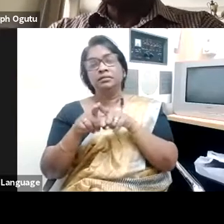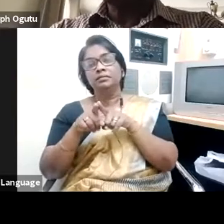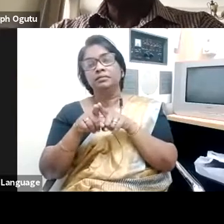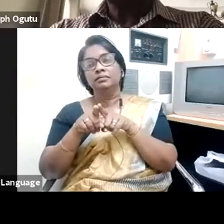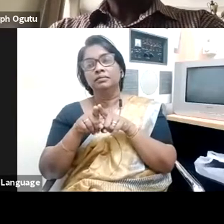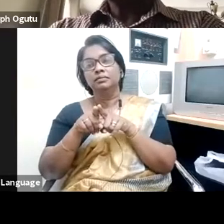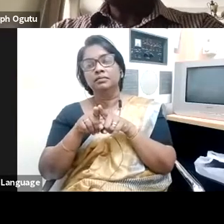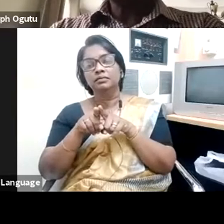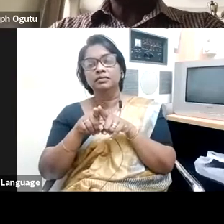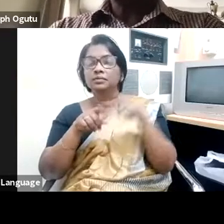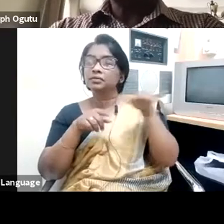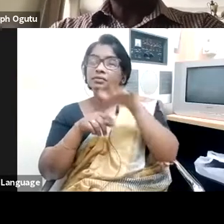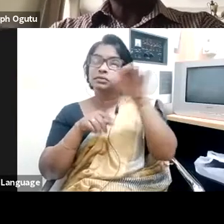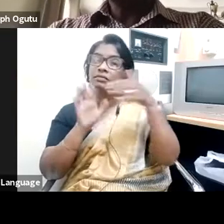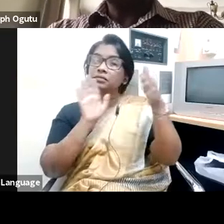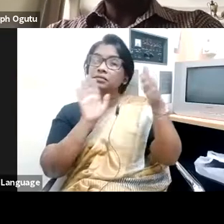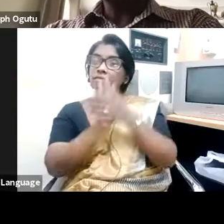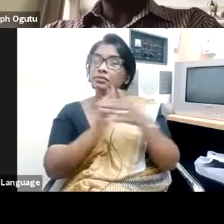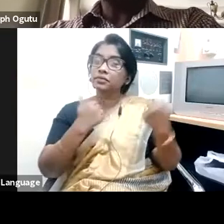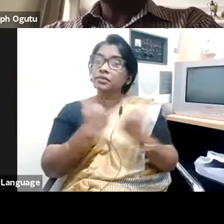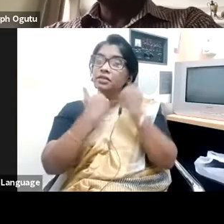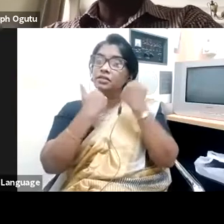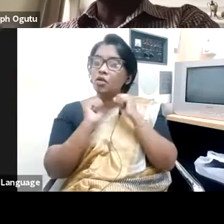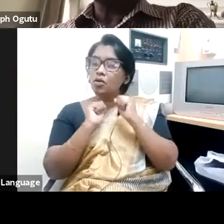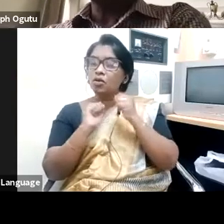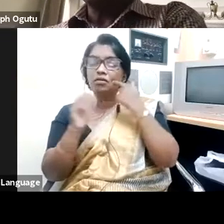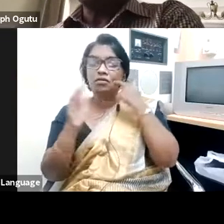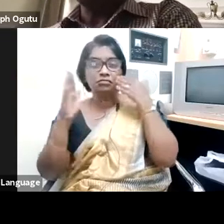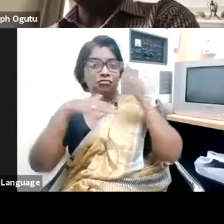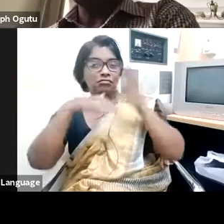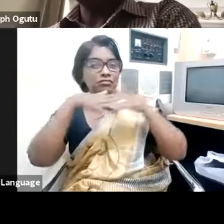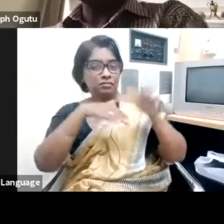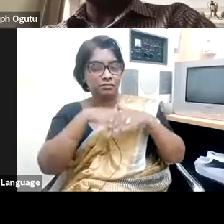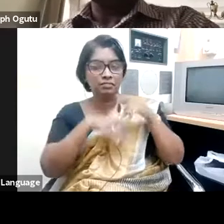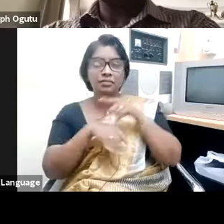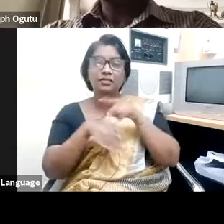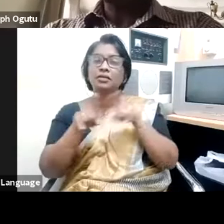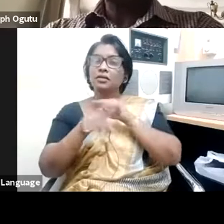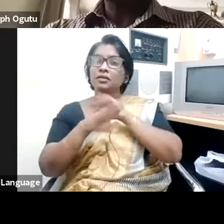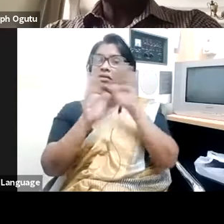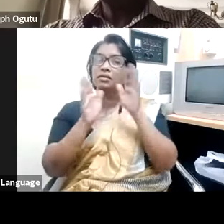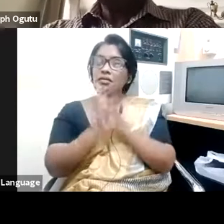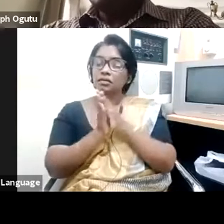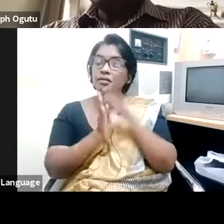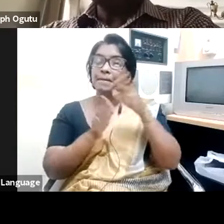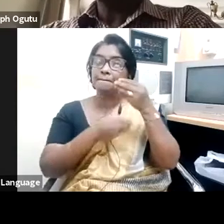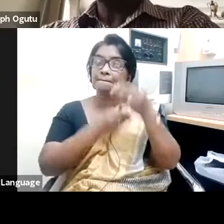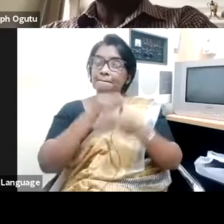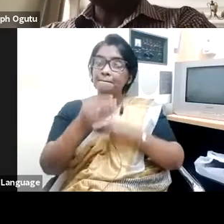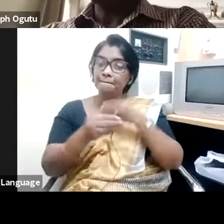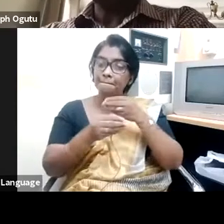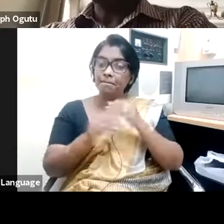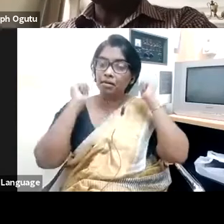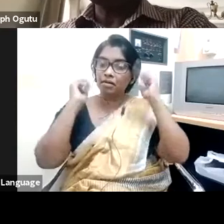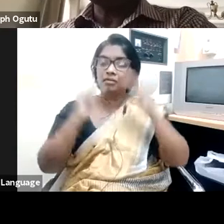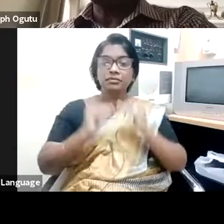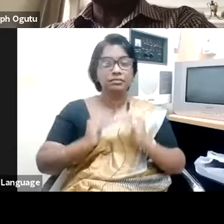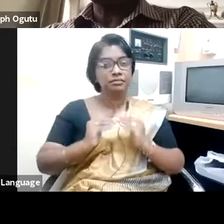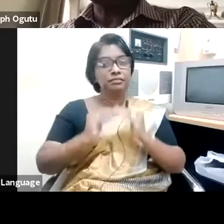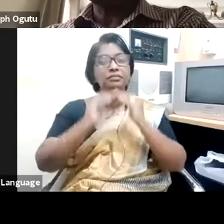do that, then your business will be sustainable. Because when society is thriving